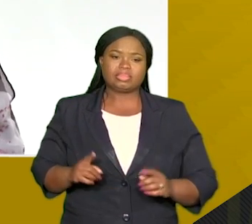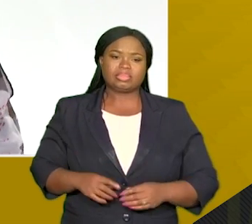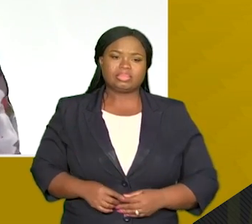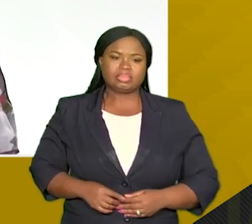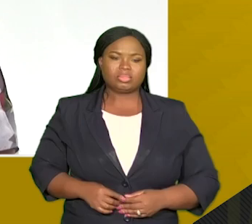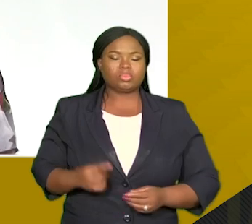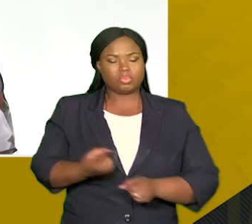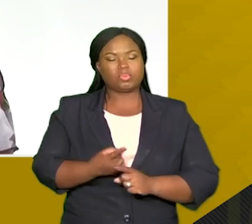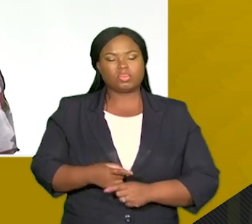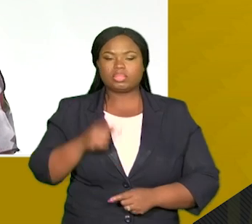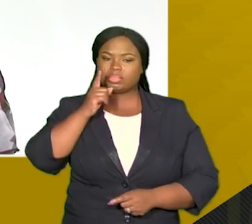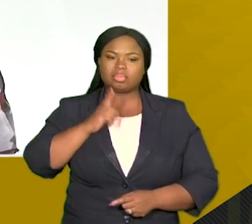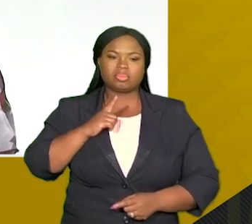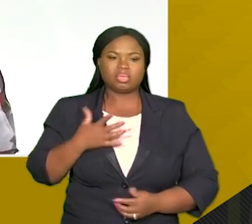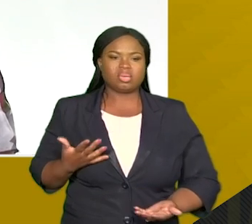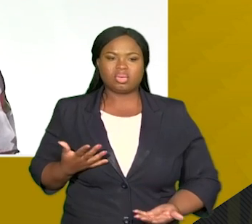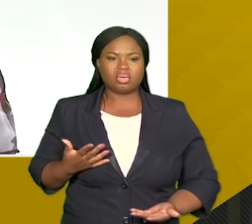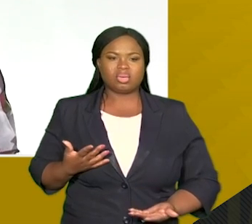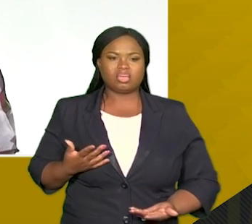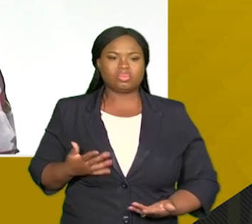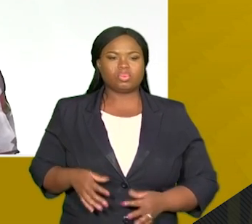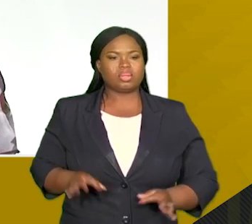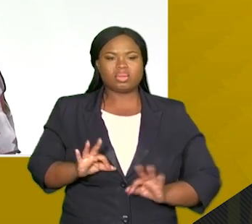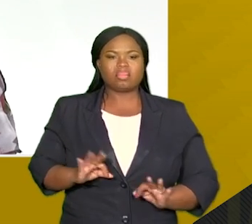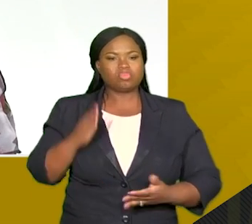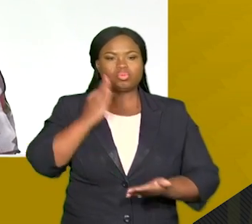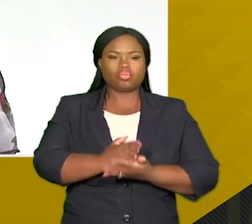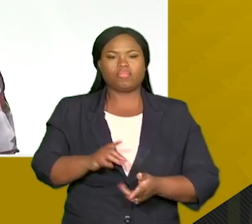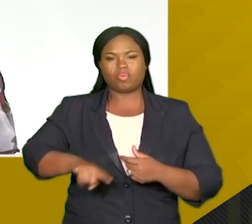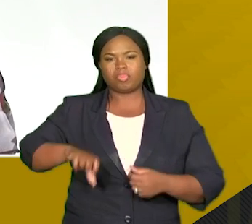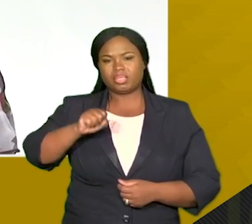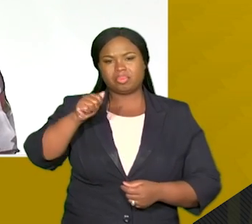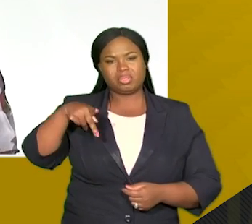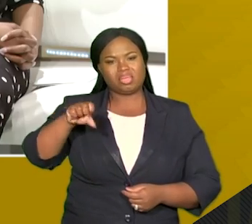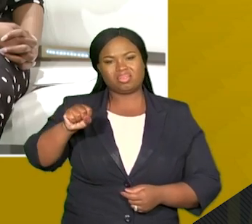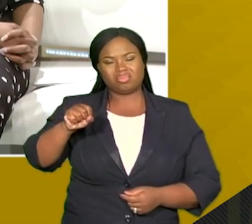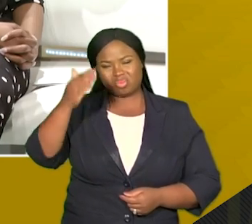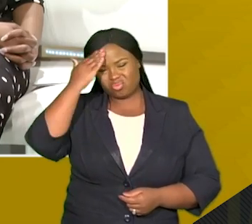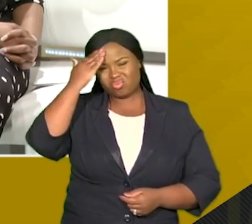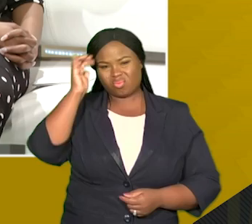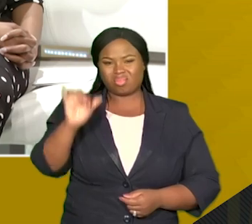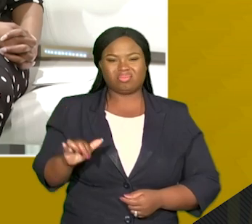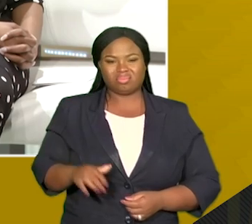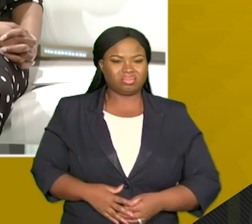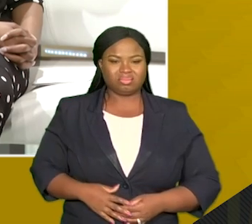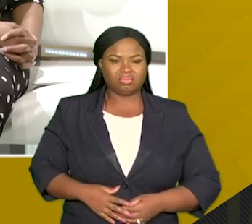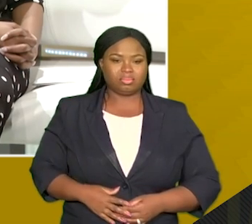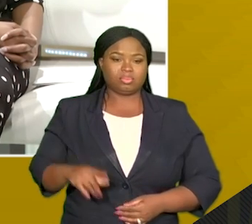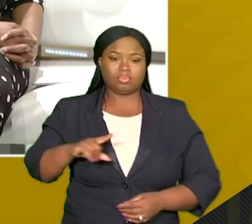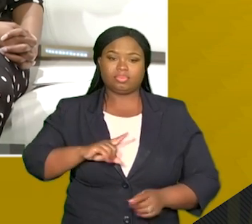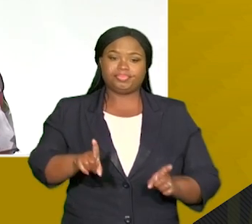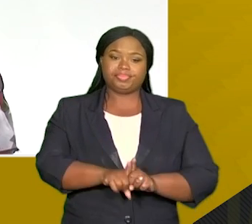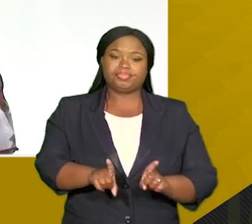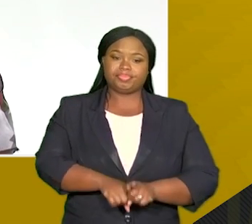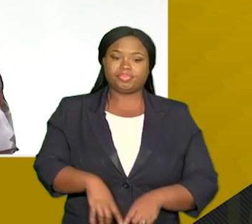will always tell me gore don't guarantee anything from SAPS. You must know that. Even